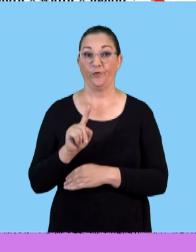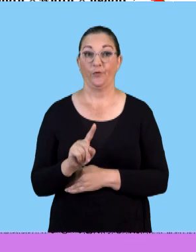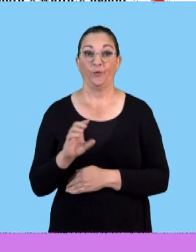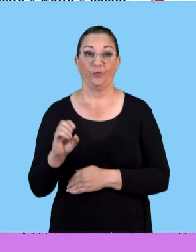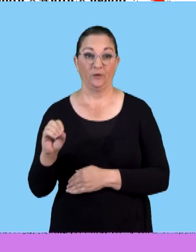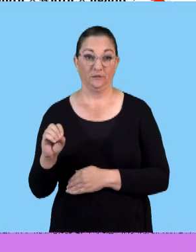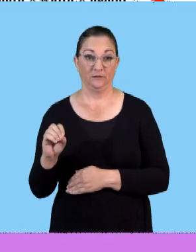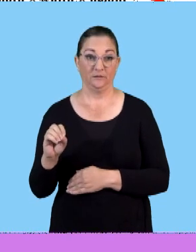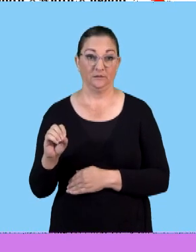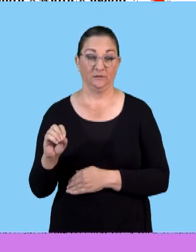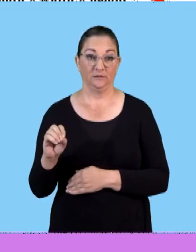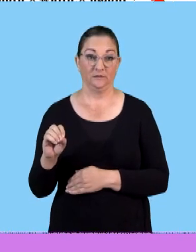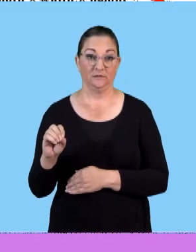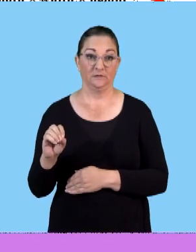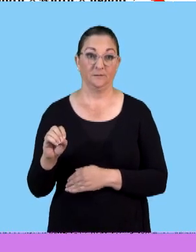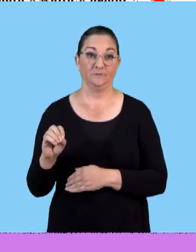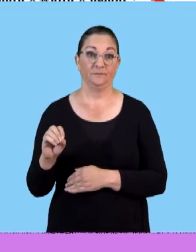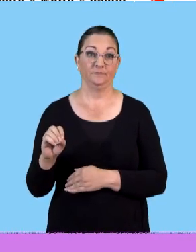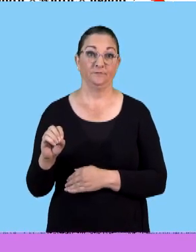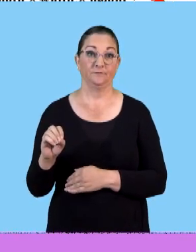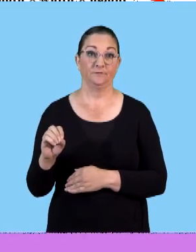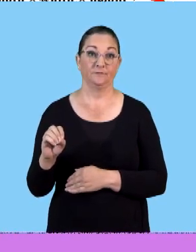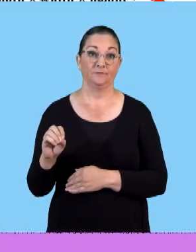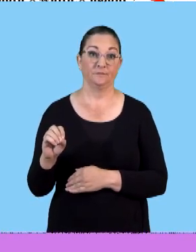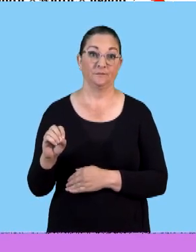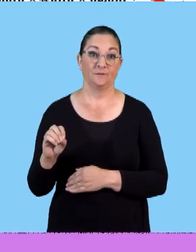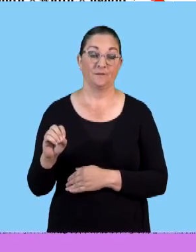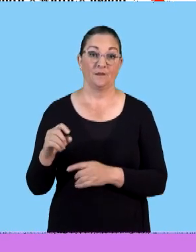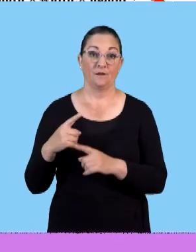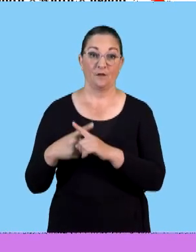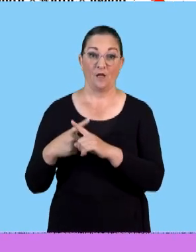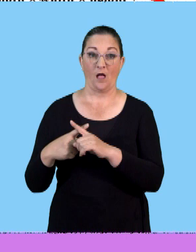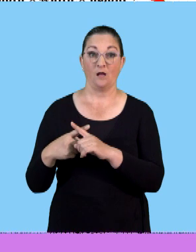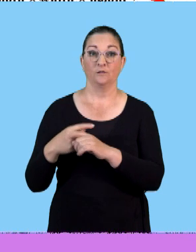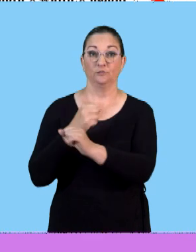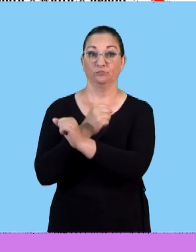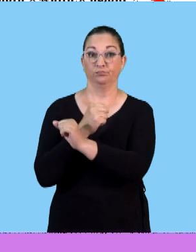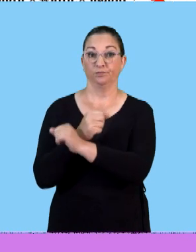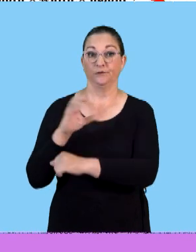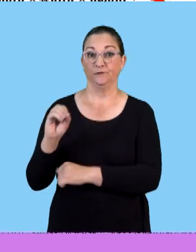9,36% of the exterior or the outside volume, which is